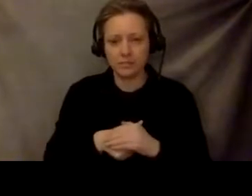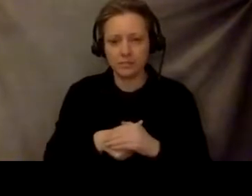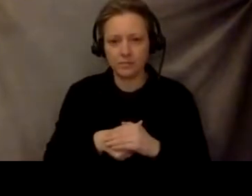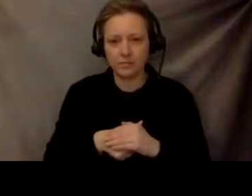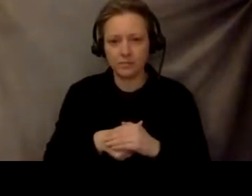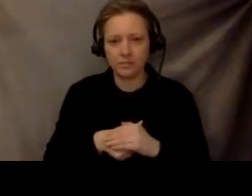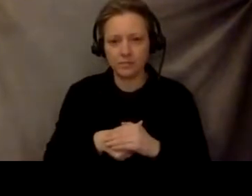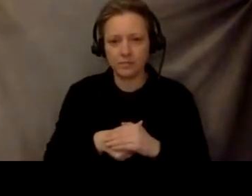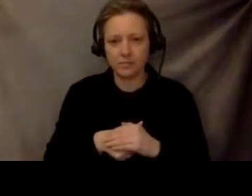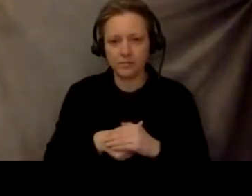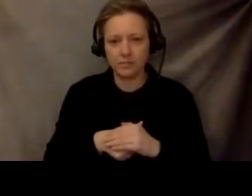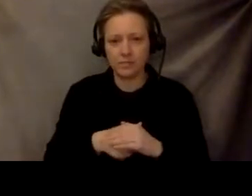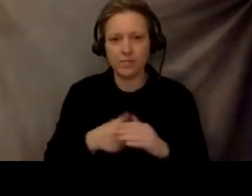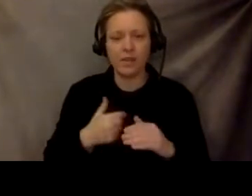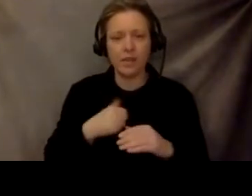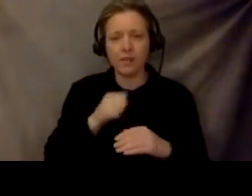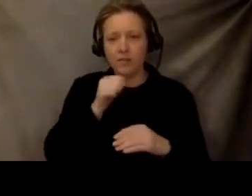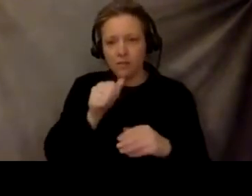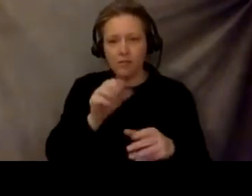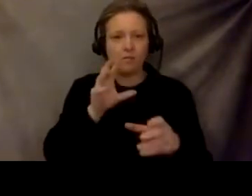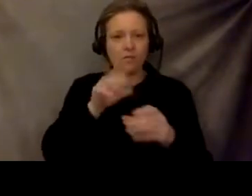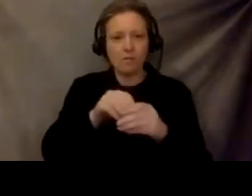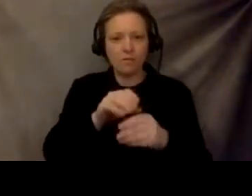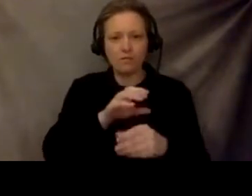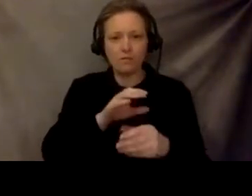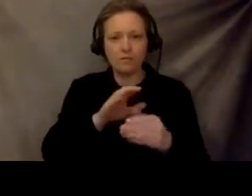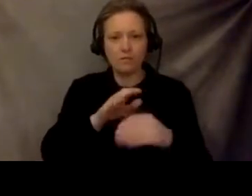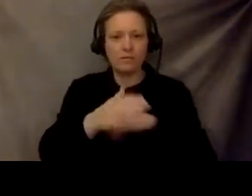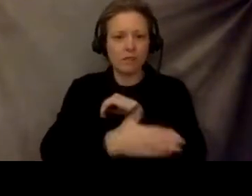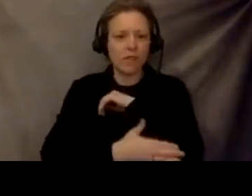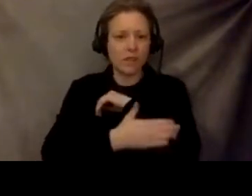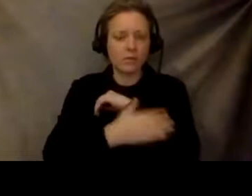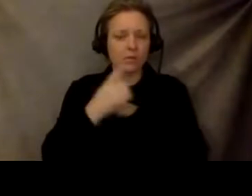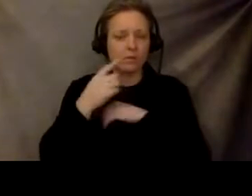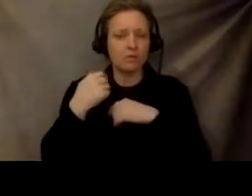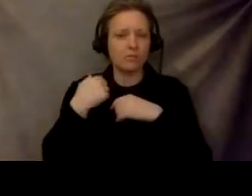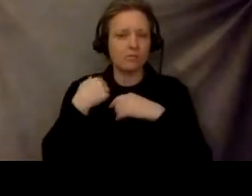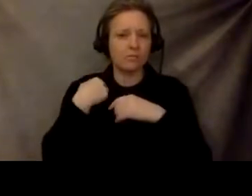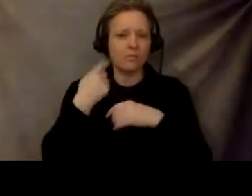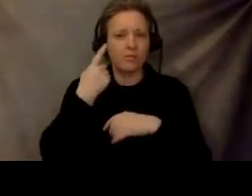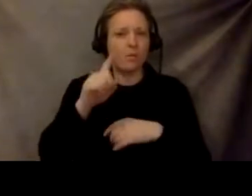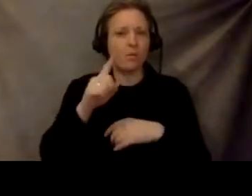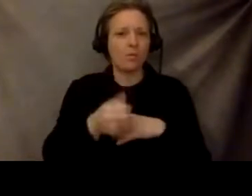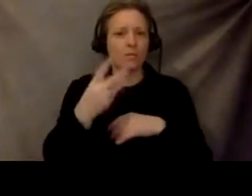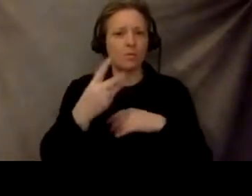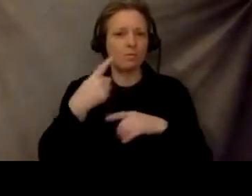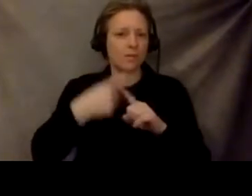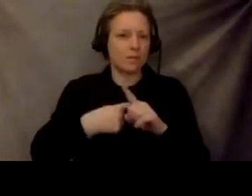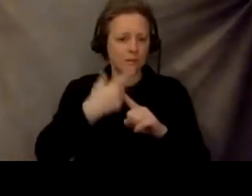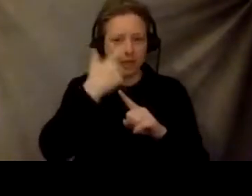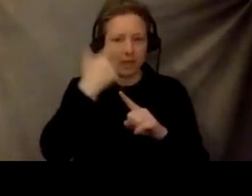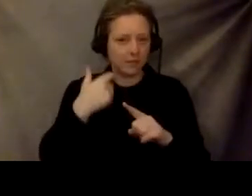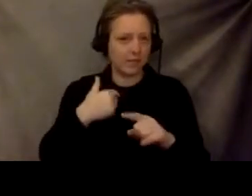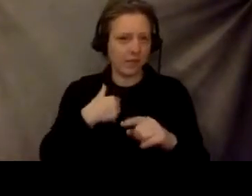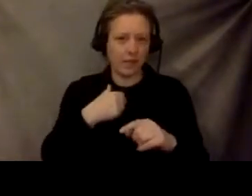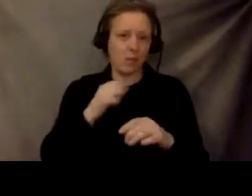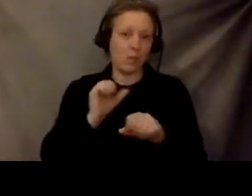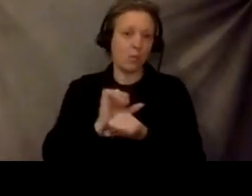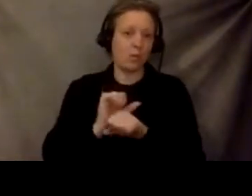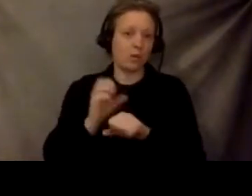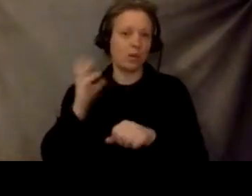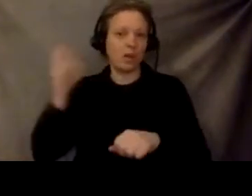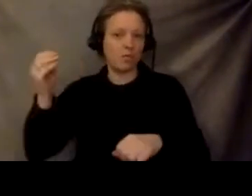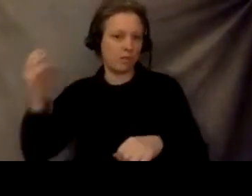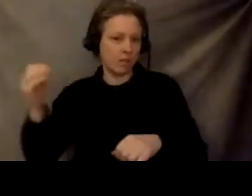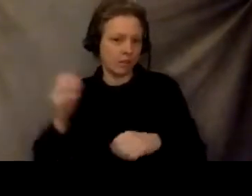the county for a few months because I've been working outside, and wanted to check in.